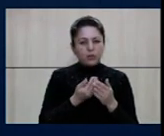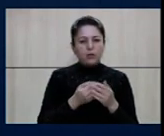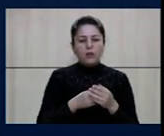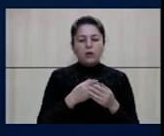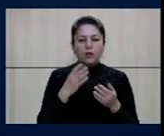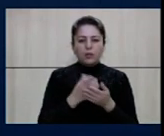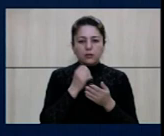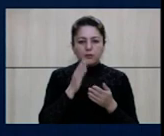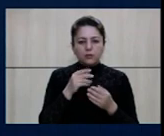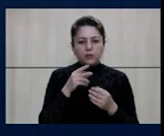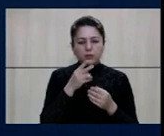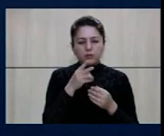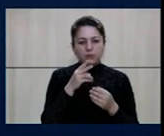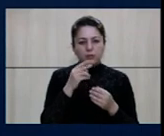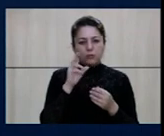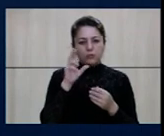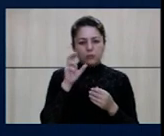1-brigadaniki